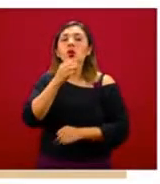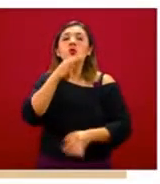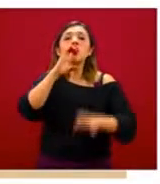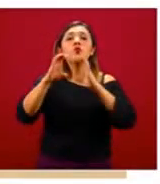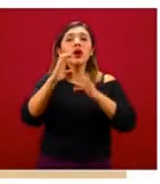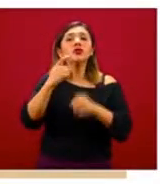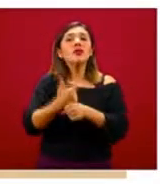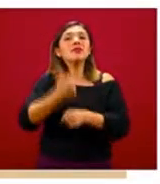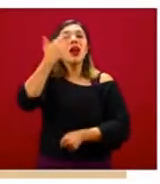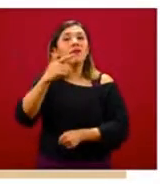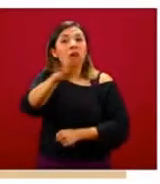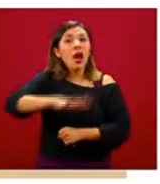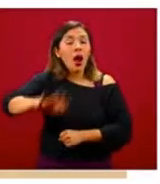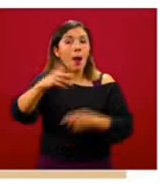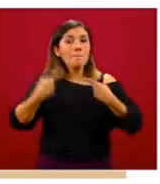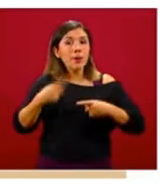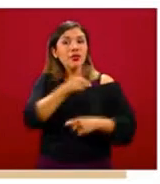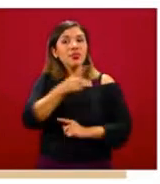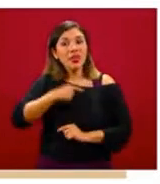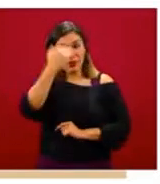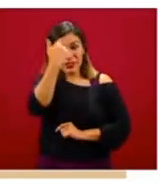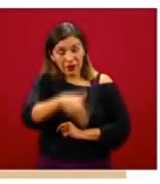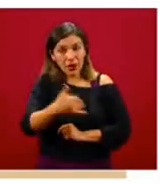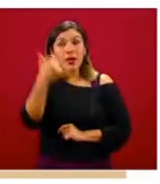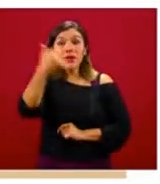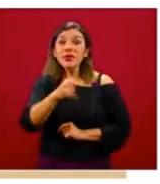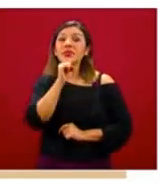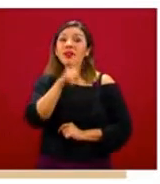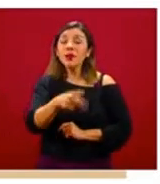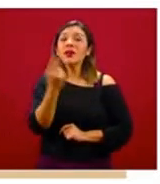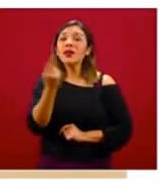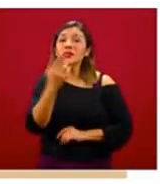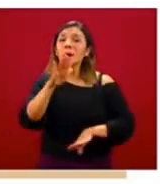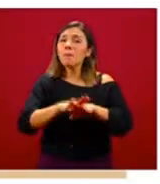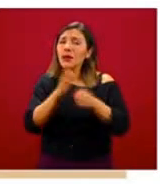Also, the risk communication